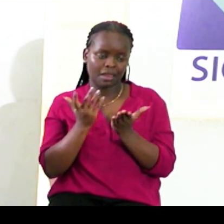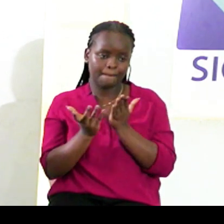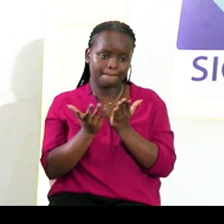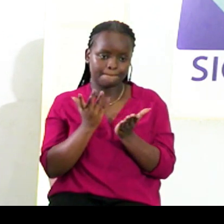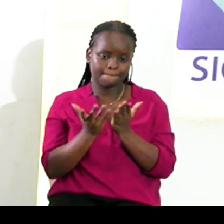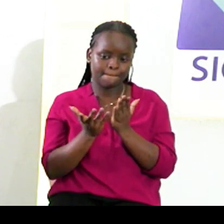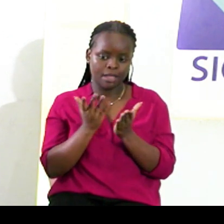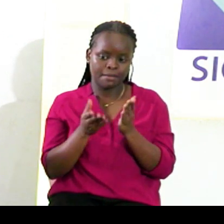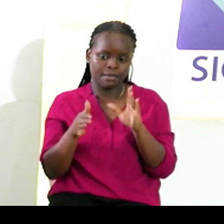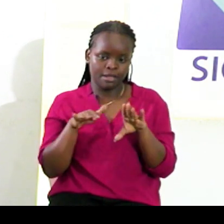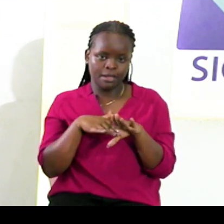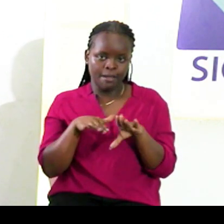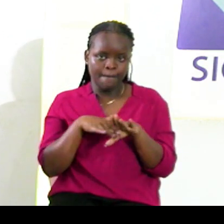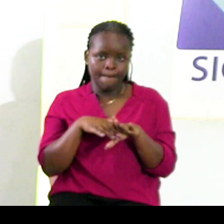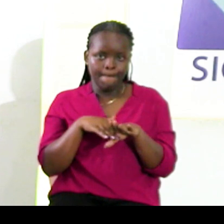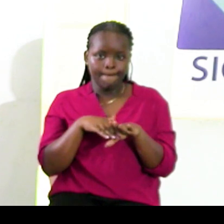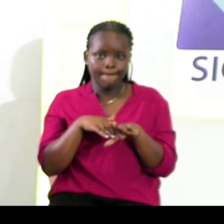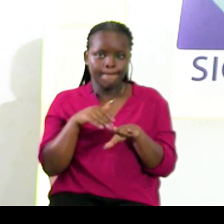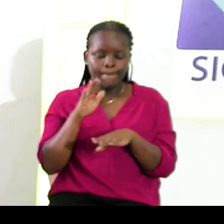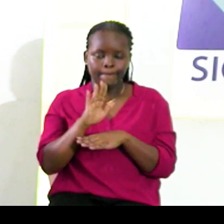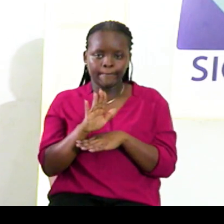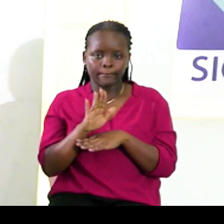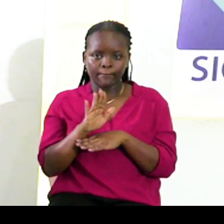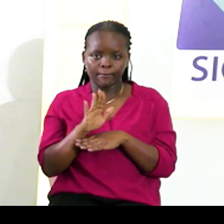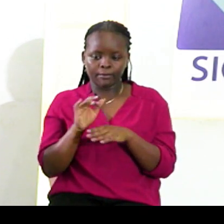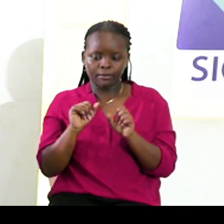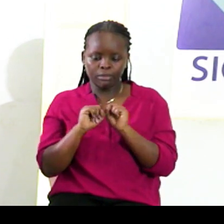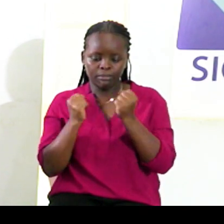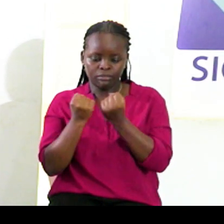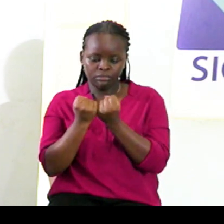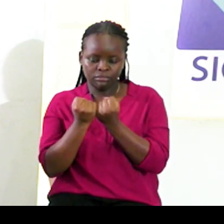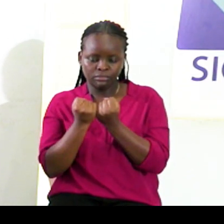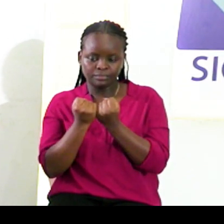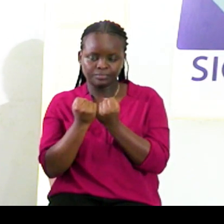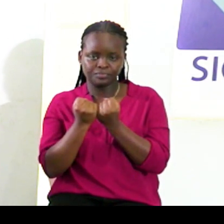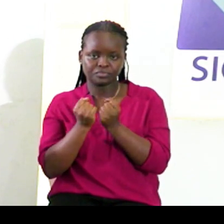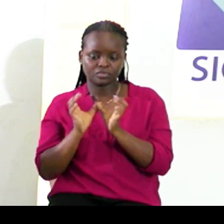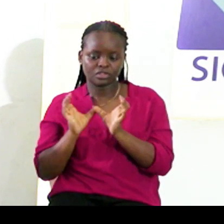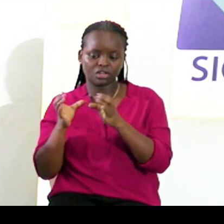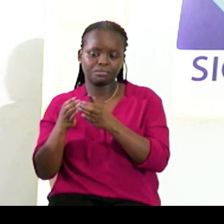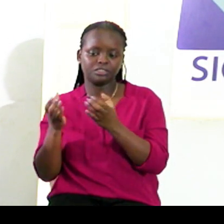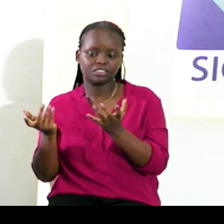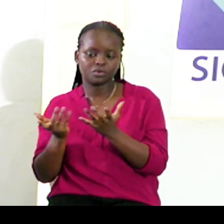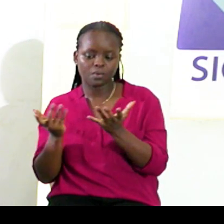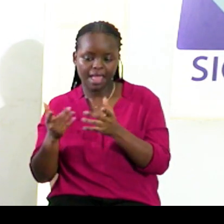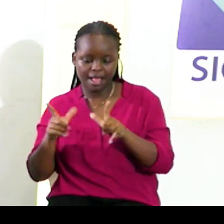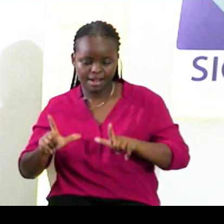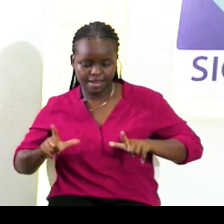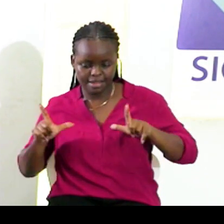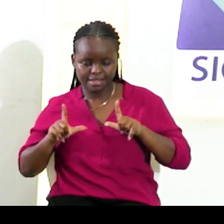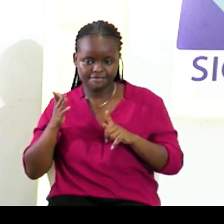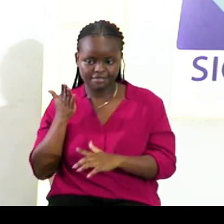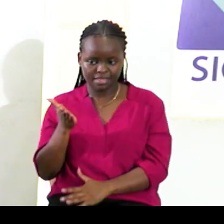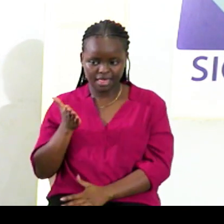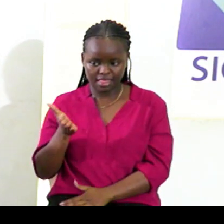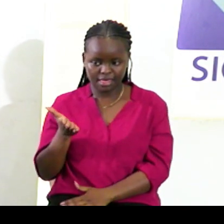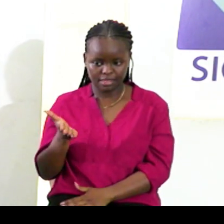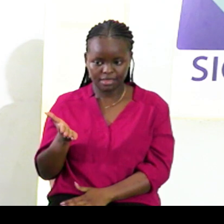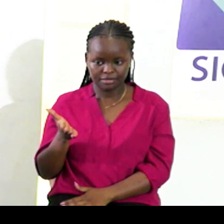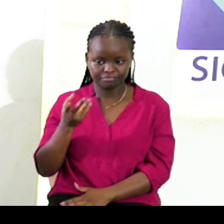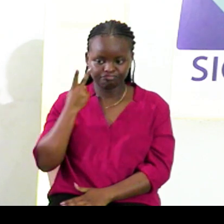maybe members of your society or the community where you live could see